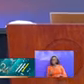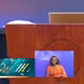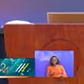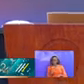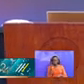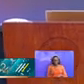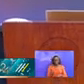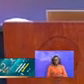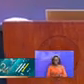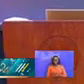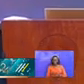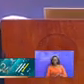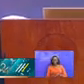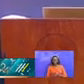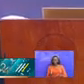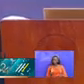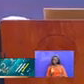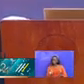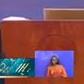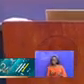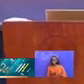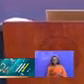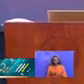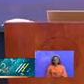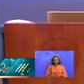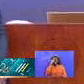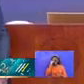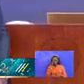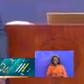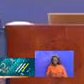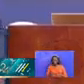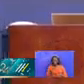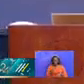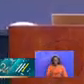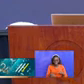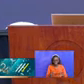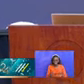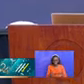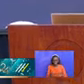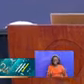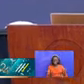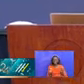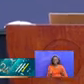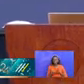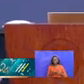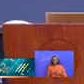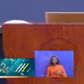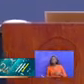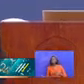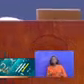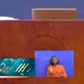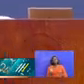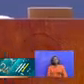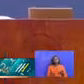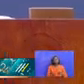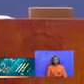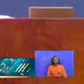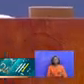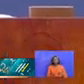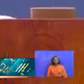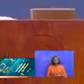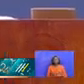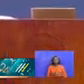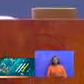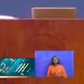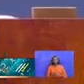and I were crawling none of our children would be walking there's something that begins to tell them how I am behaving is not